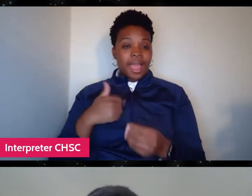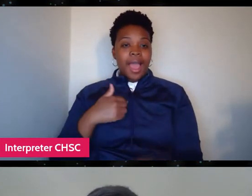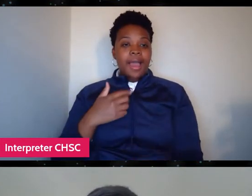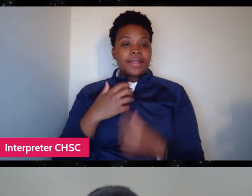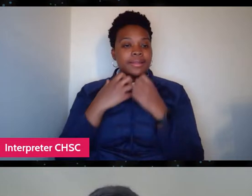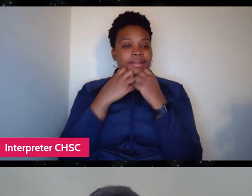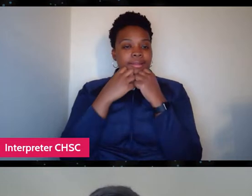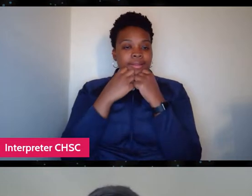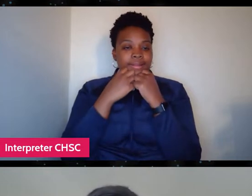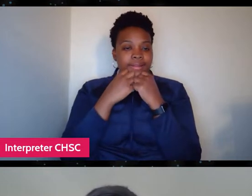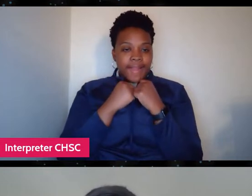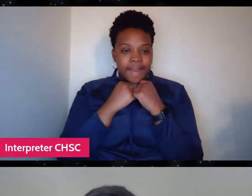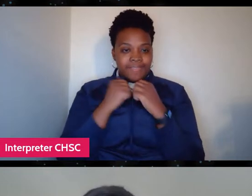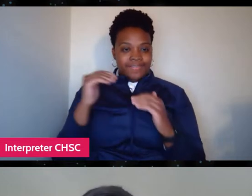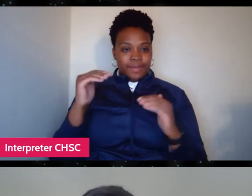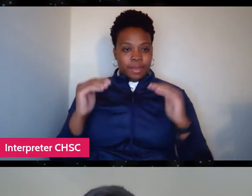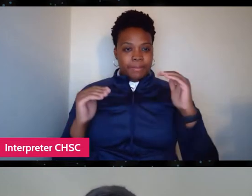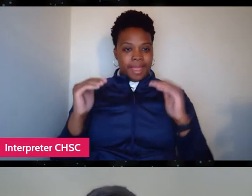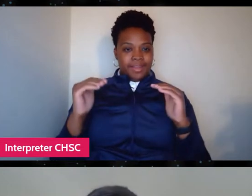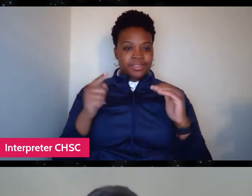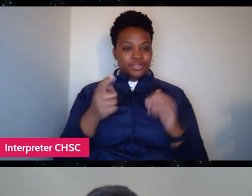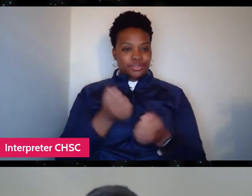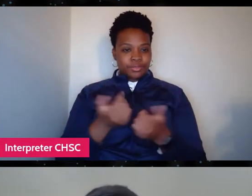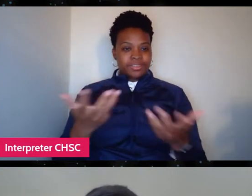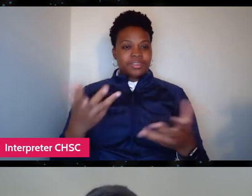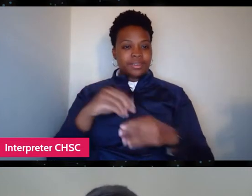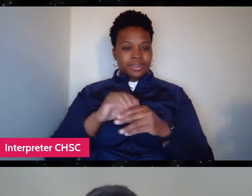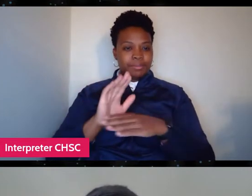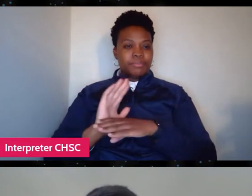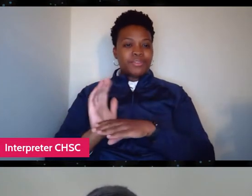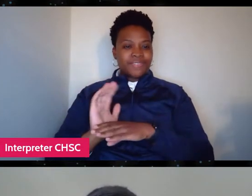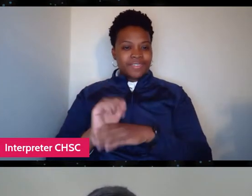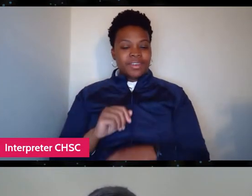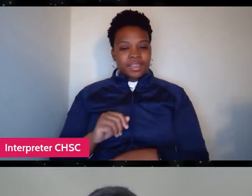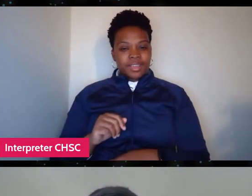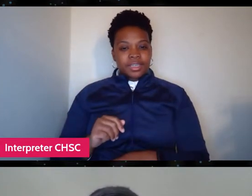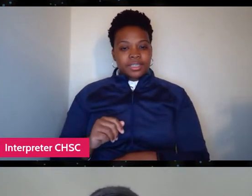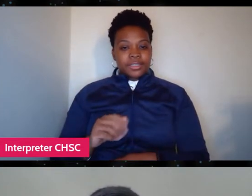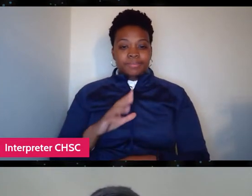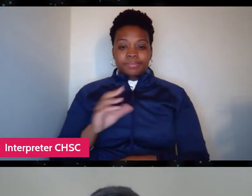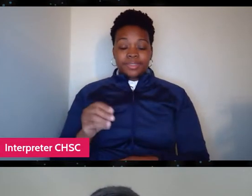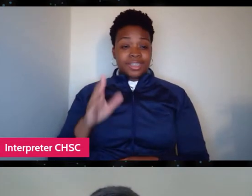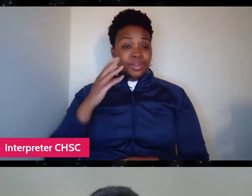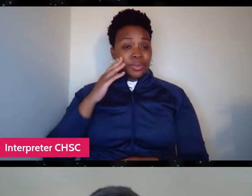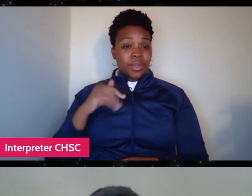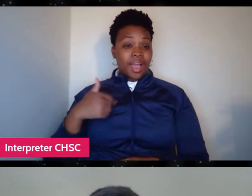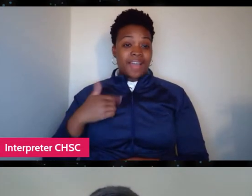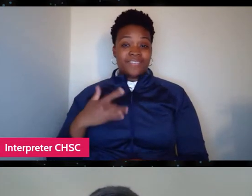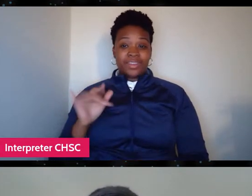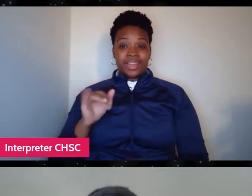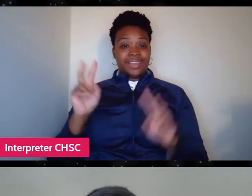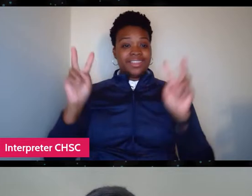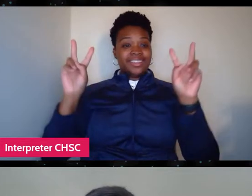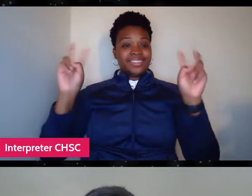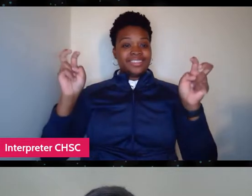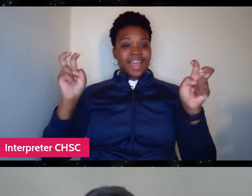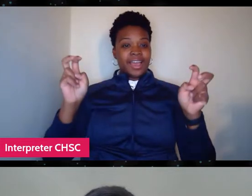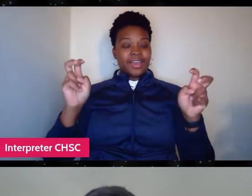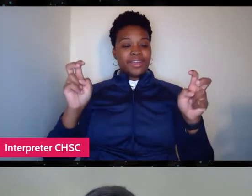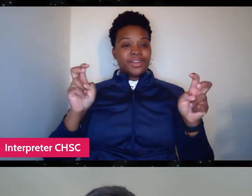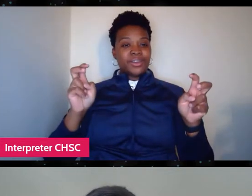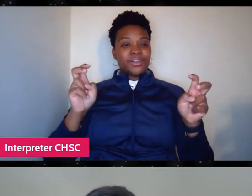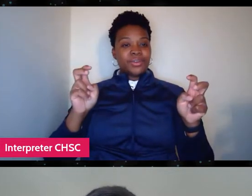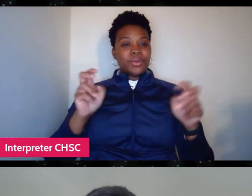loved the balance that you provided in this film. And, you know, and I feel like the title to the play on